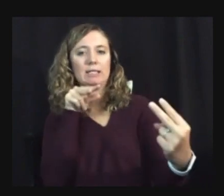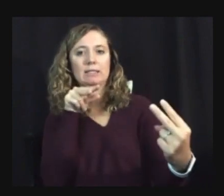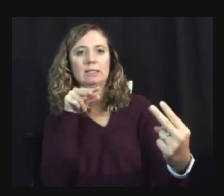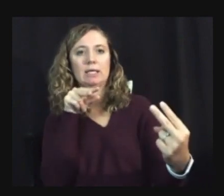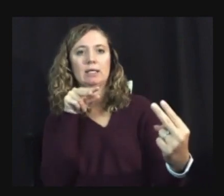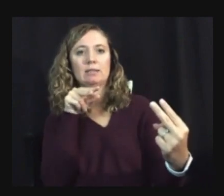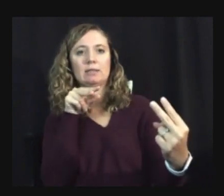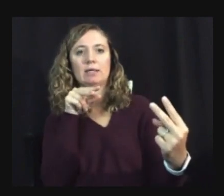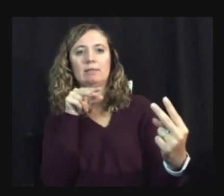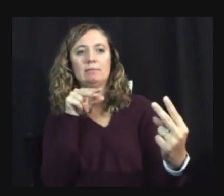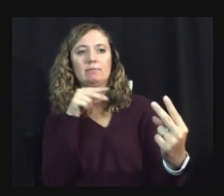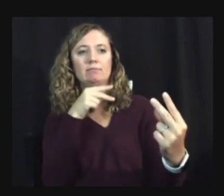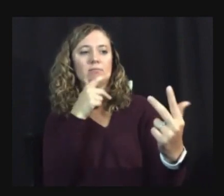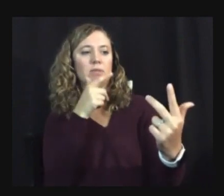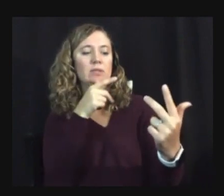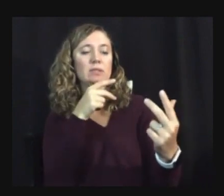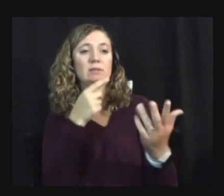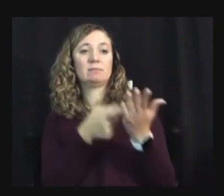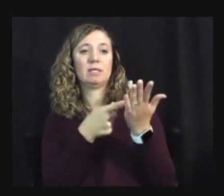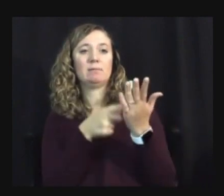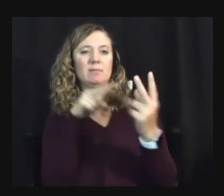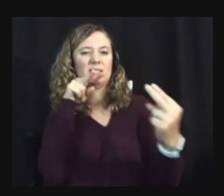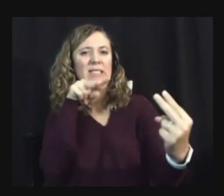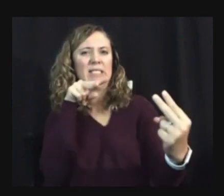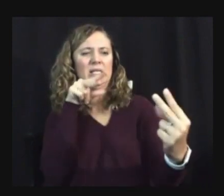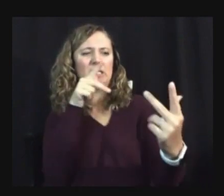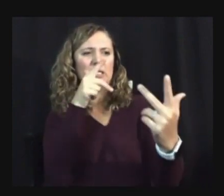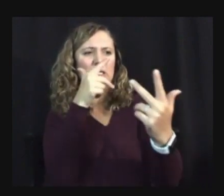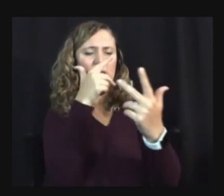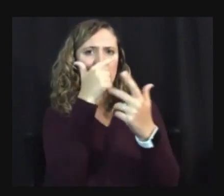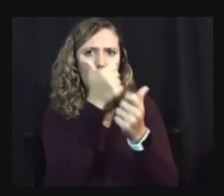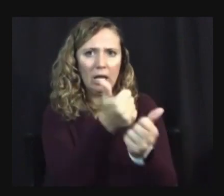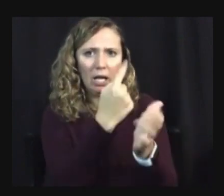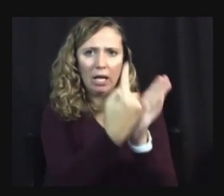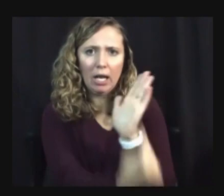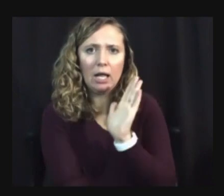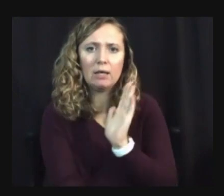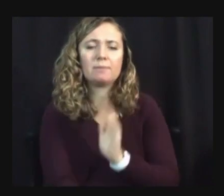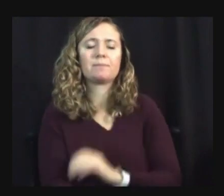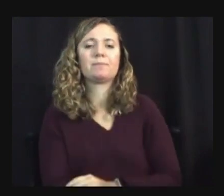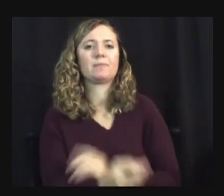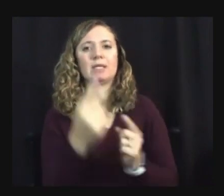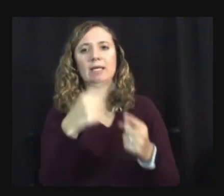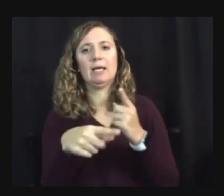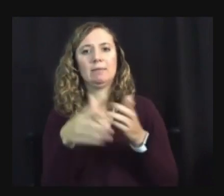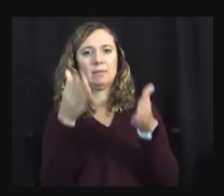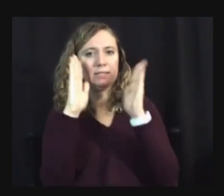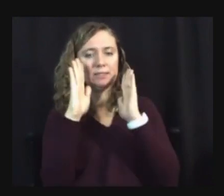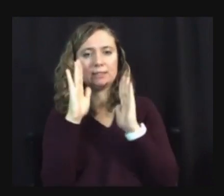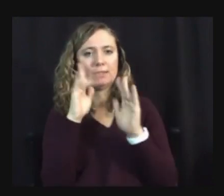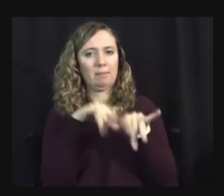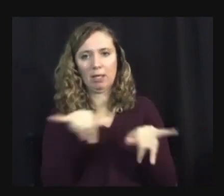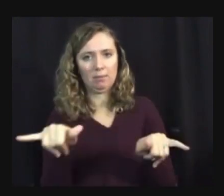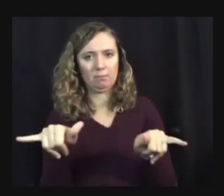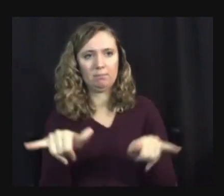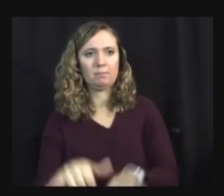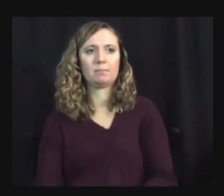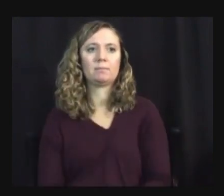being swallowed by a void for me. Can't listen at the same time.